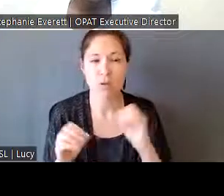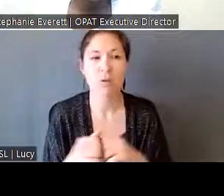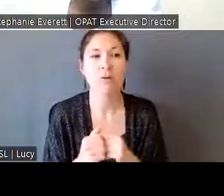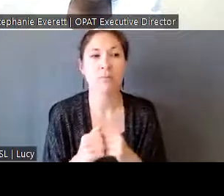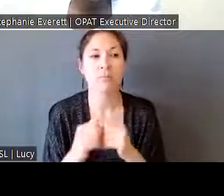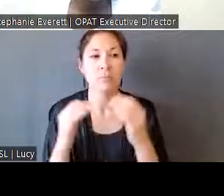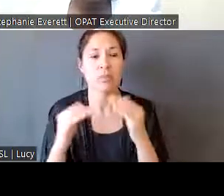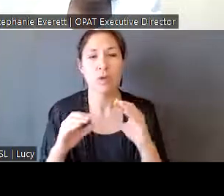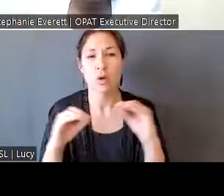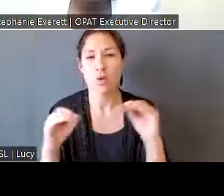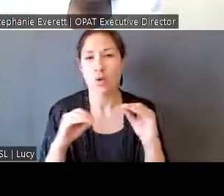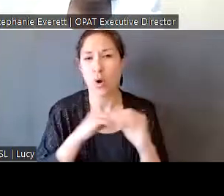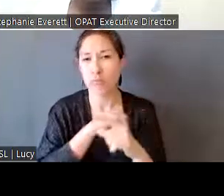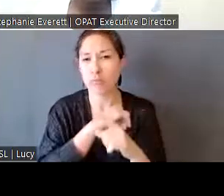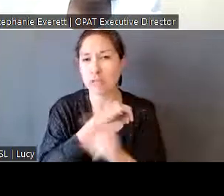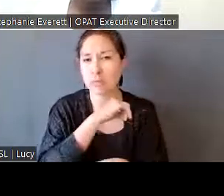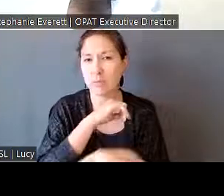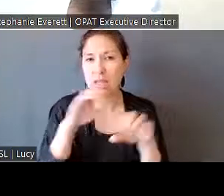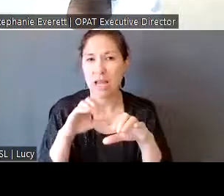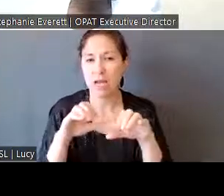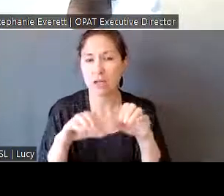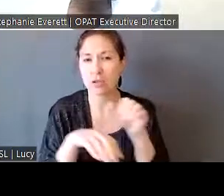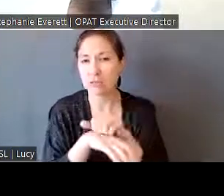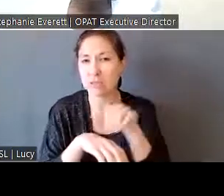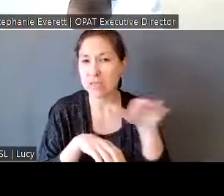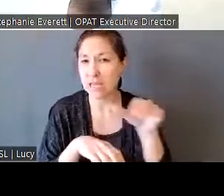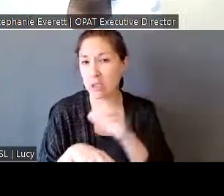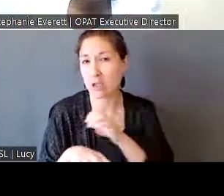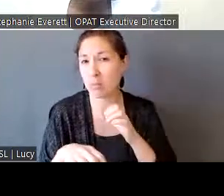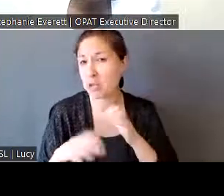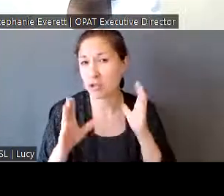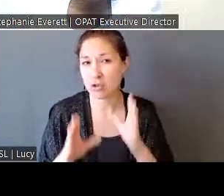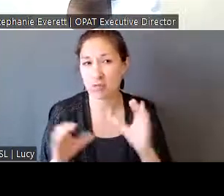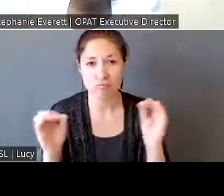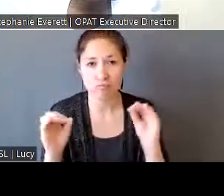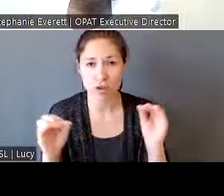actions referred to the commissioner in this quarter.